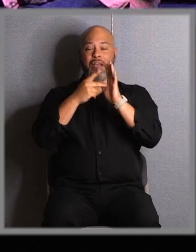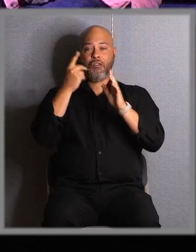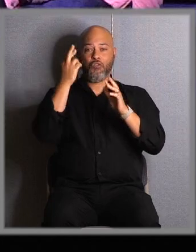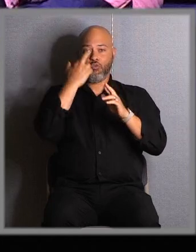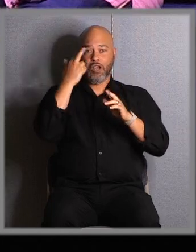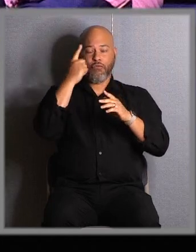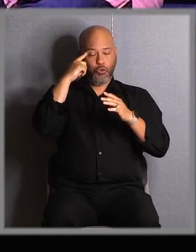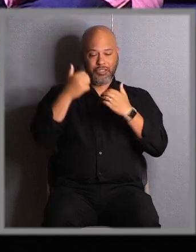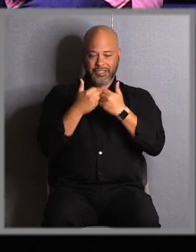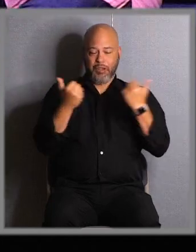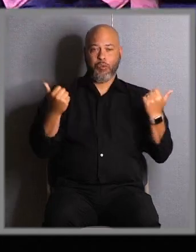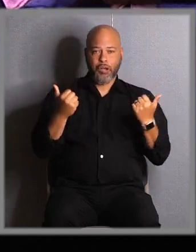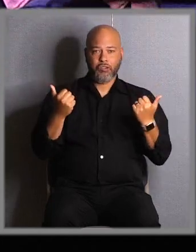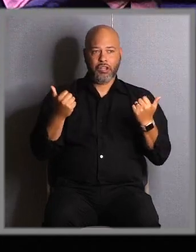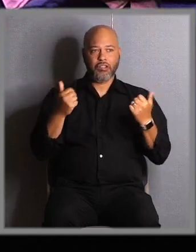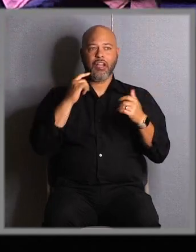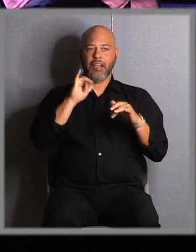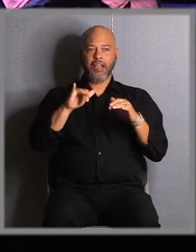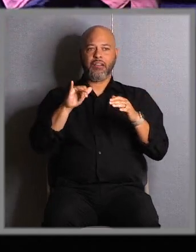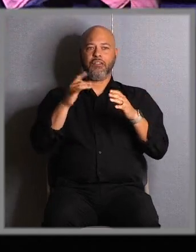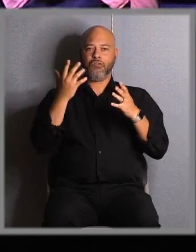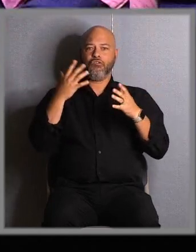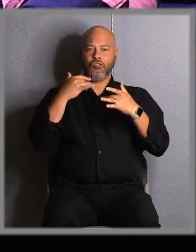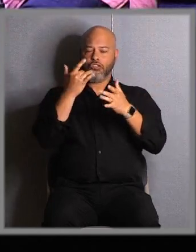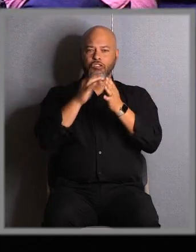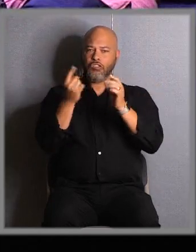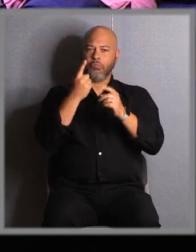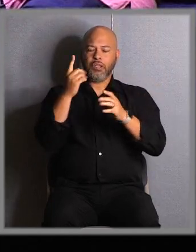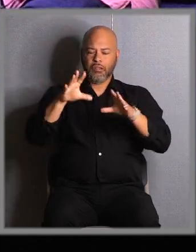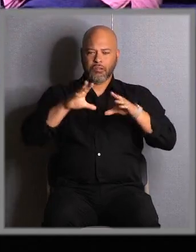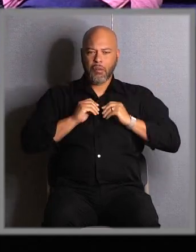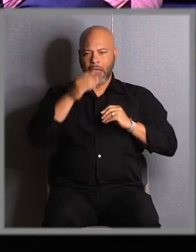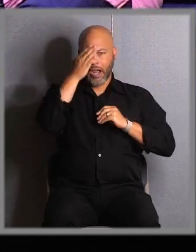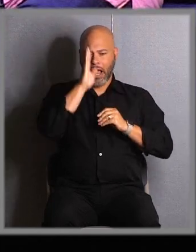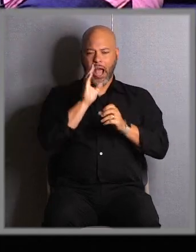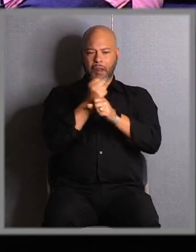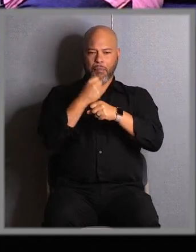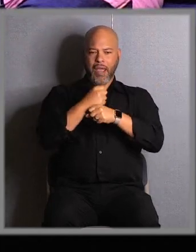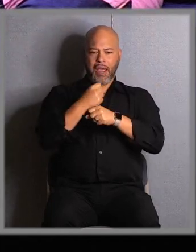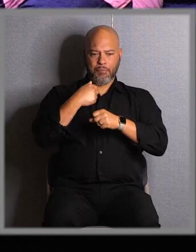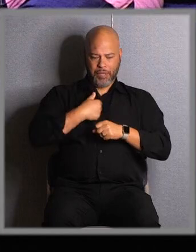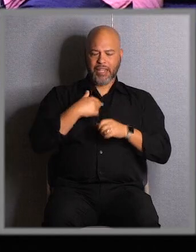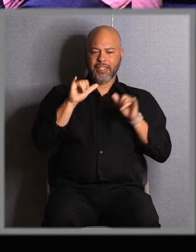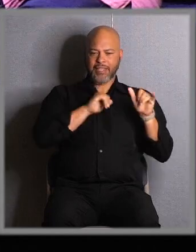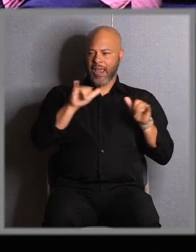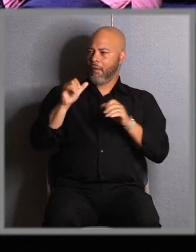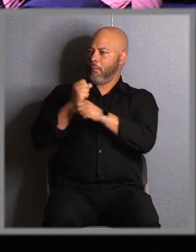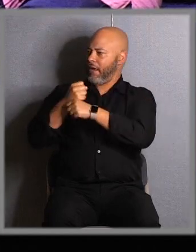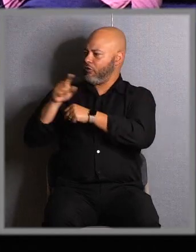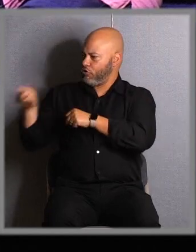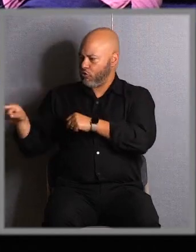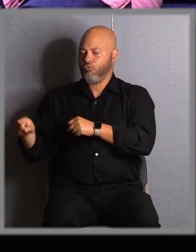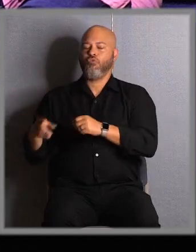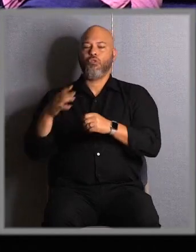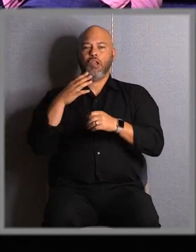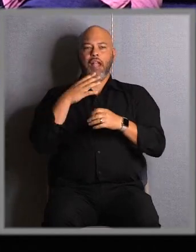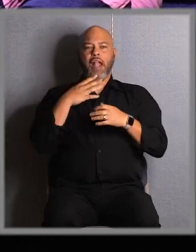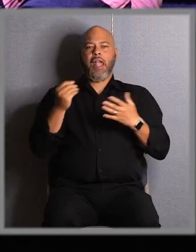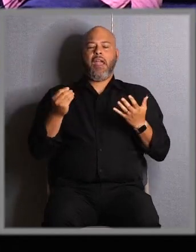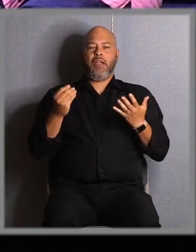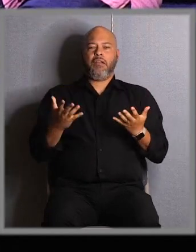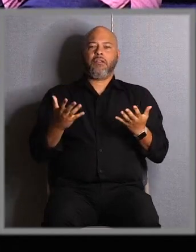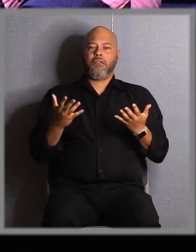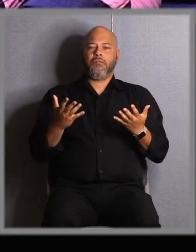can be a matter of celebration that God made you the way that he made you. He made me the way that he made me.